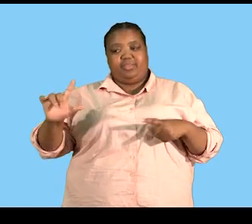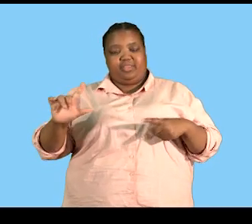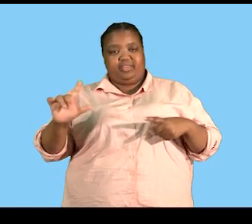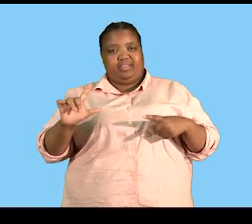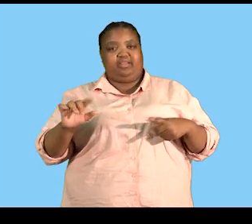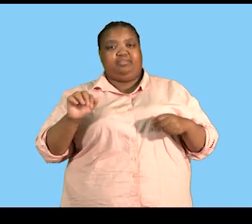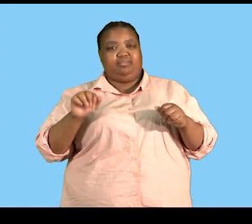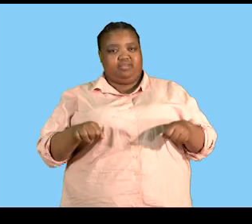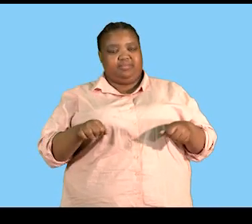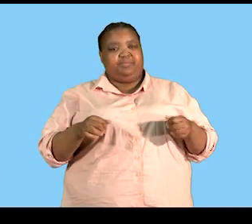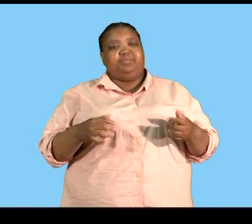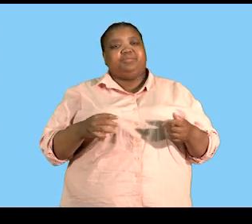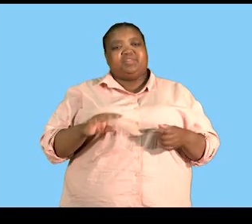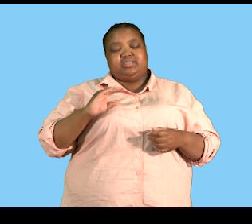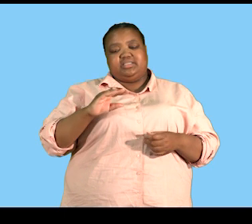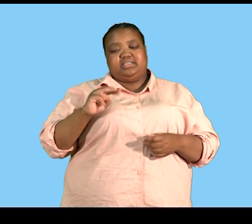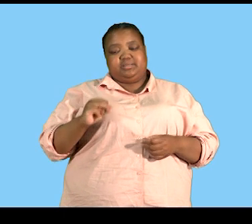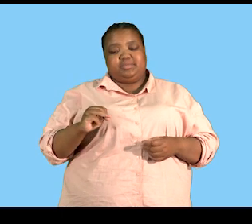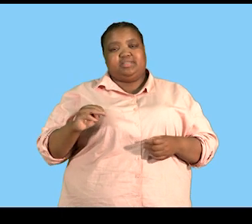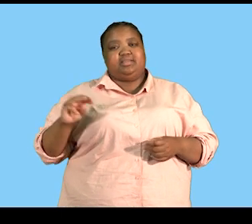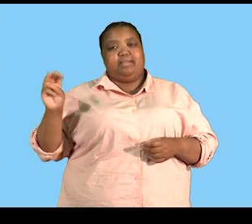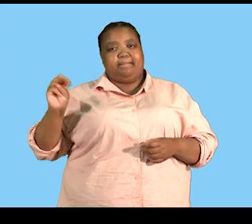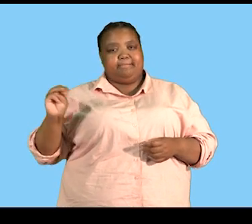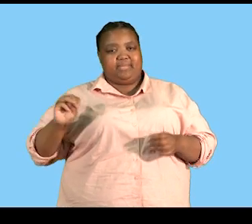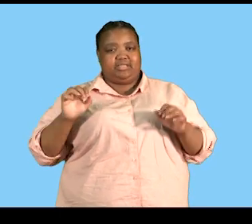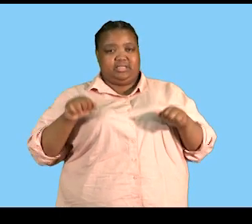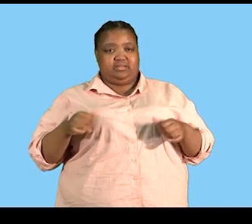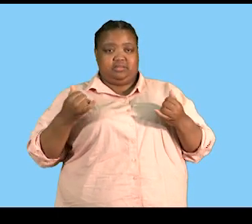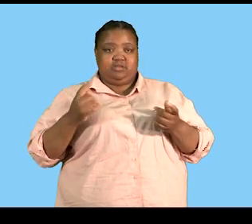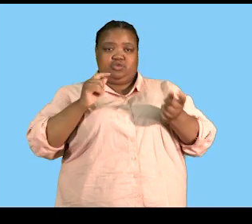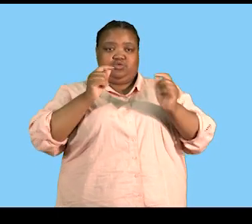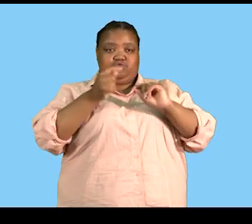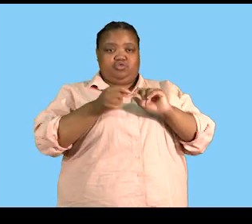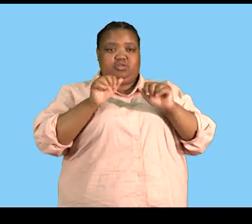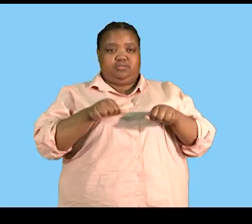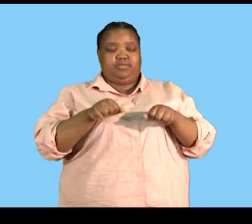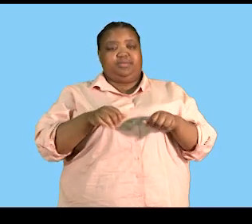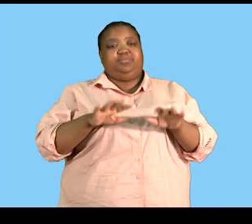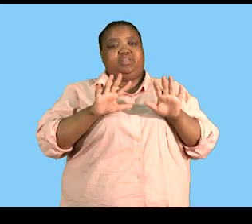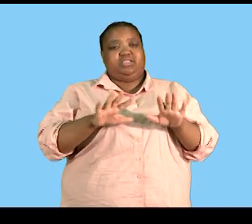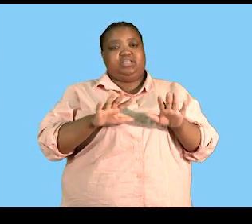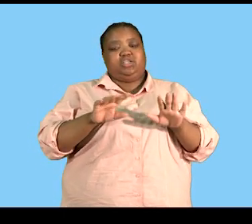centimeters, millimeters. Remember, we can convert that quickly to